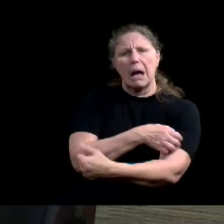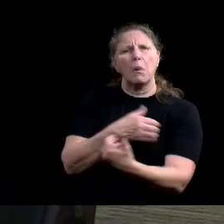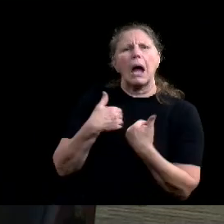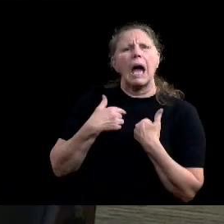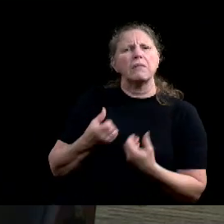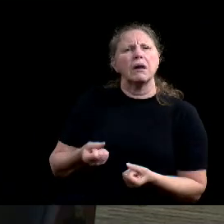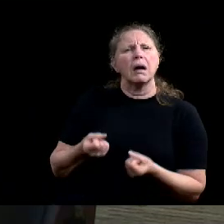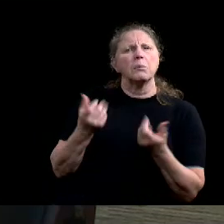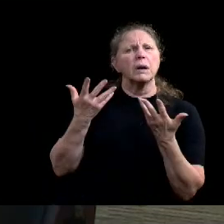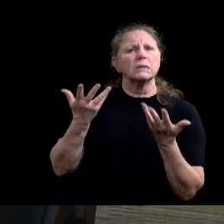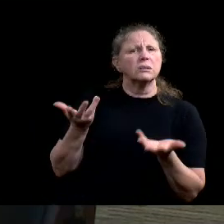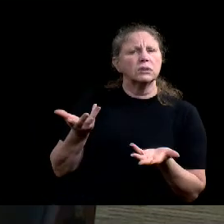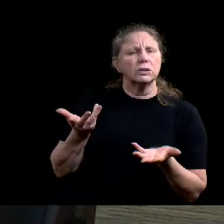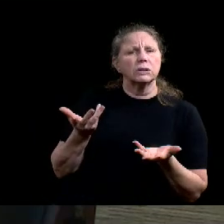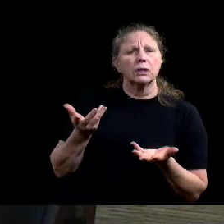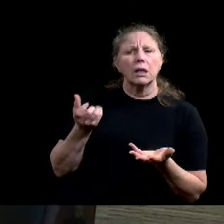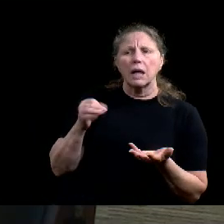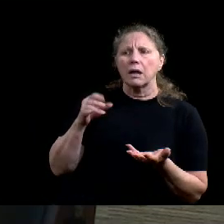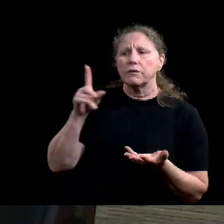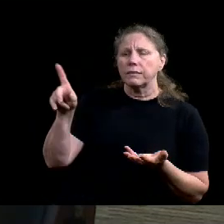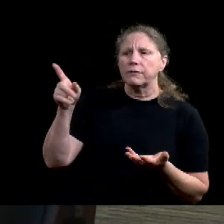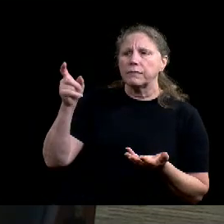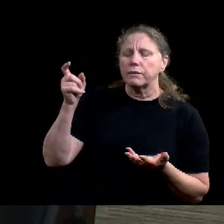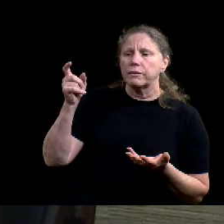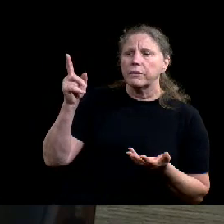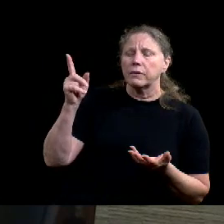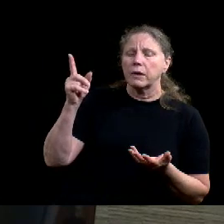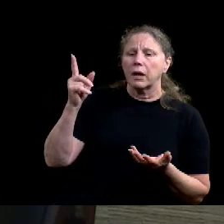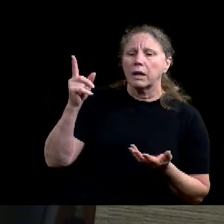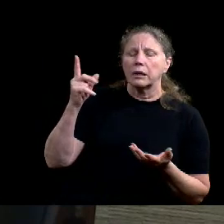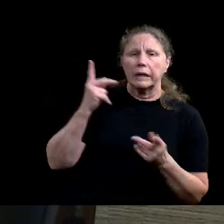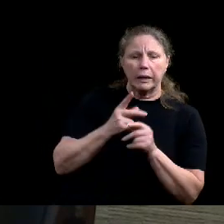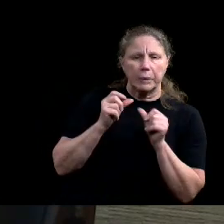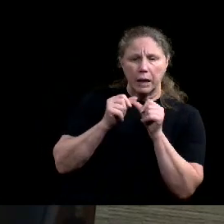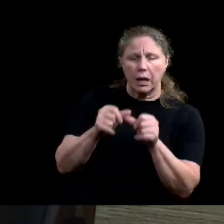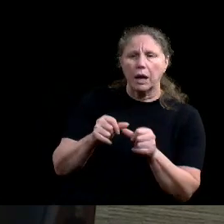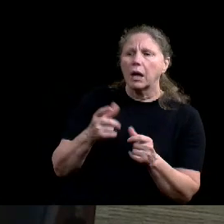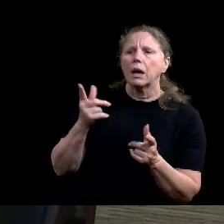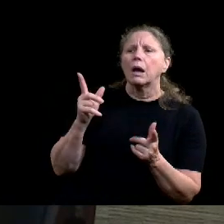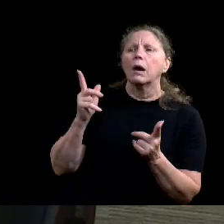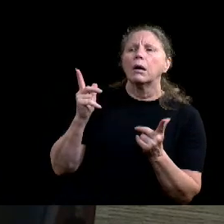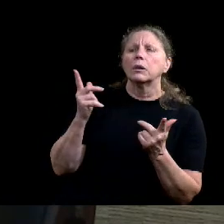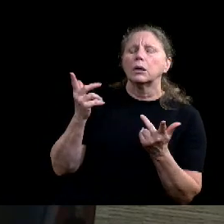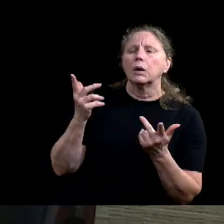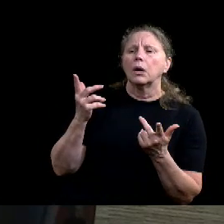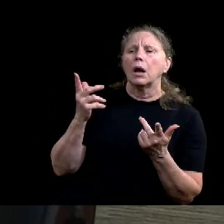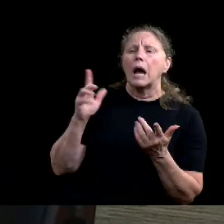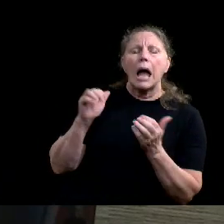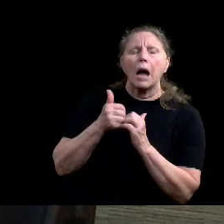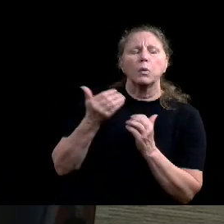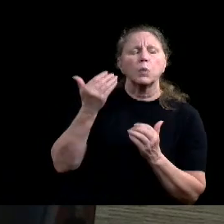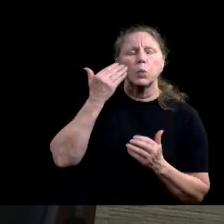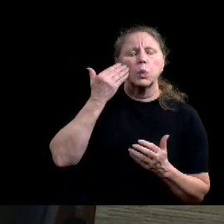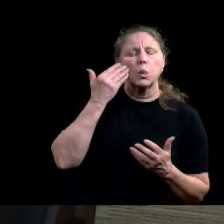such. When will you know more, and what do you know so far?